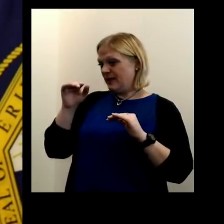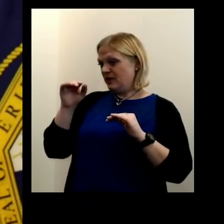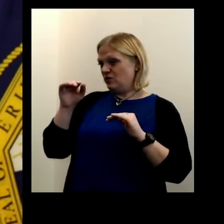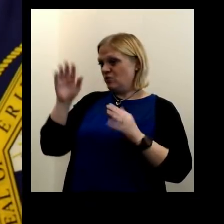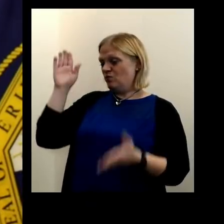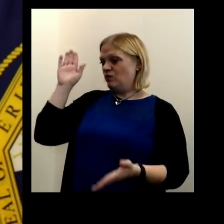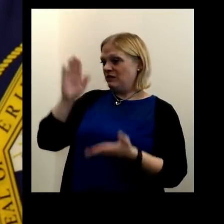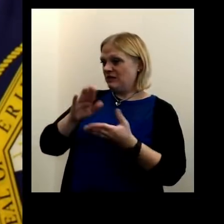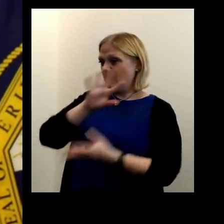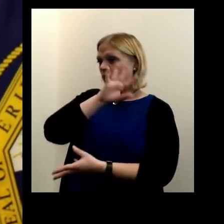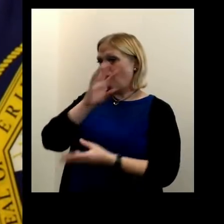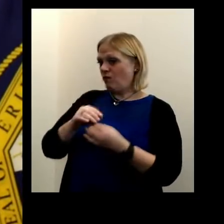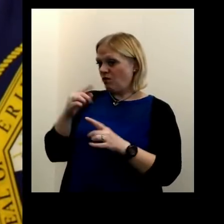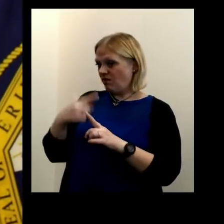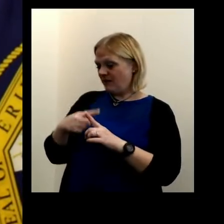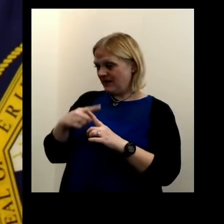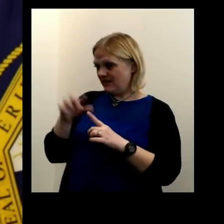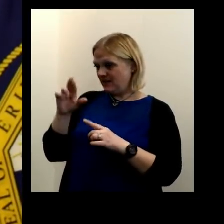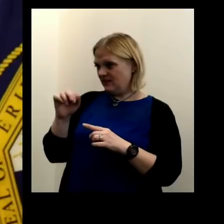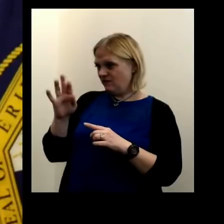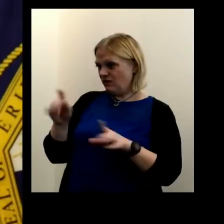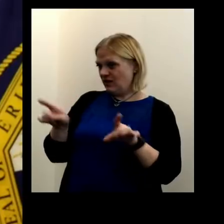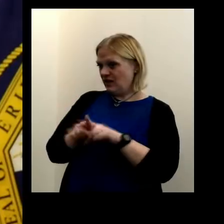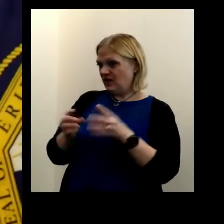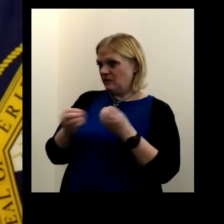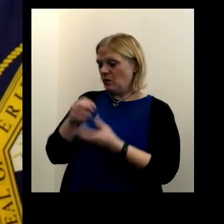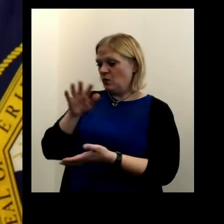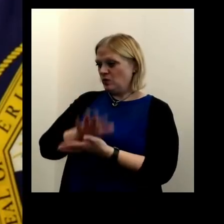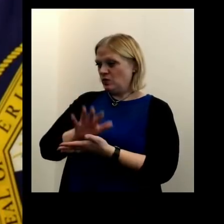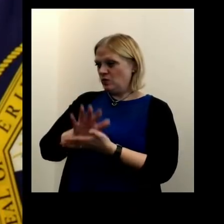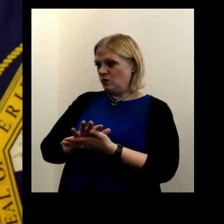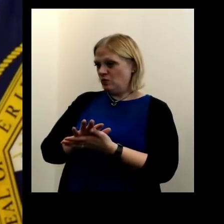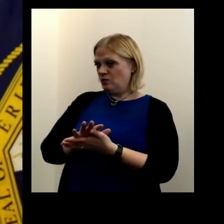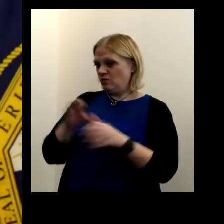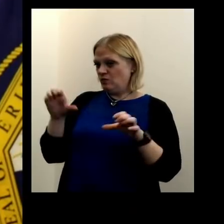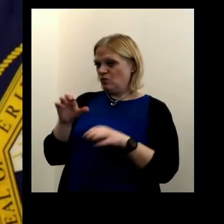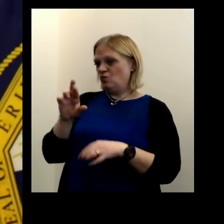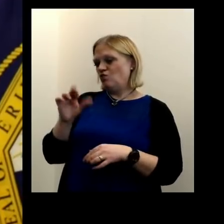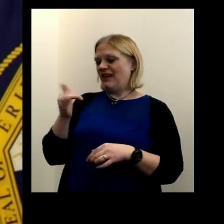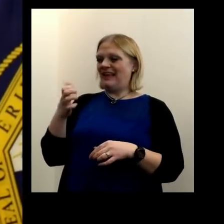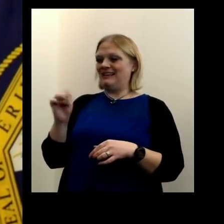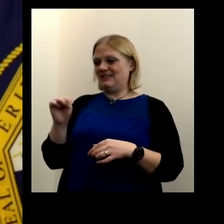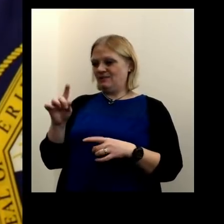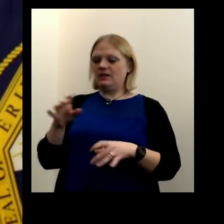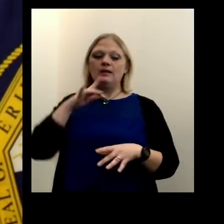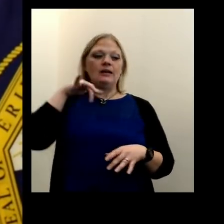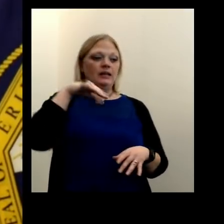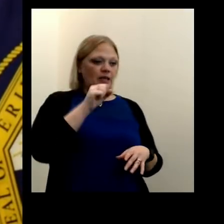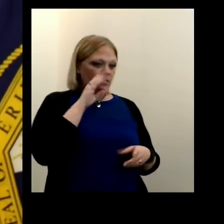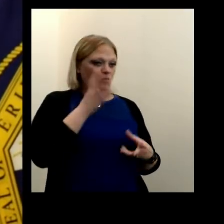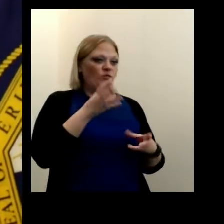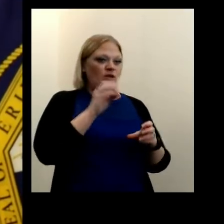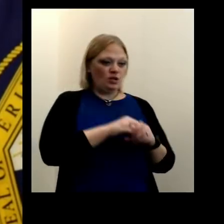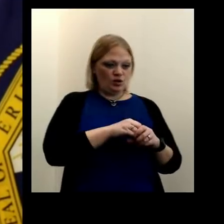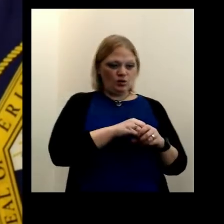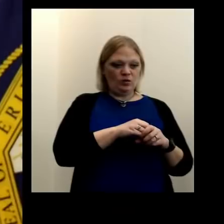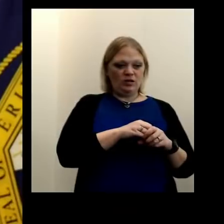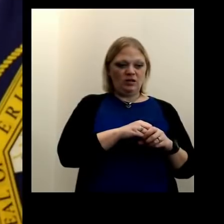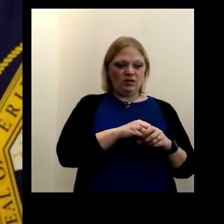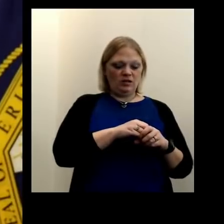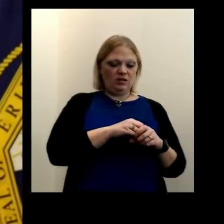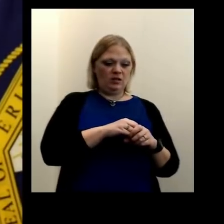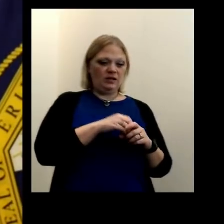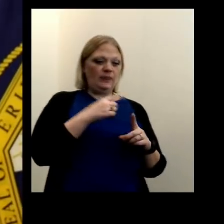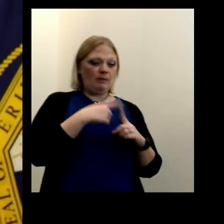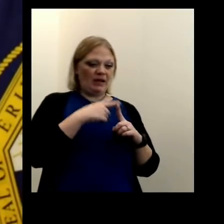the overall positivity rate as more schools do this random testing? Yes, it will be included in the random positivity